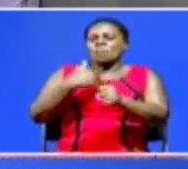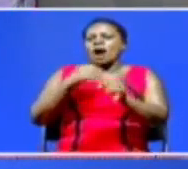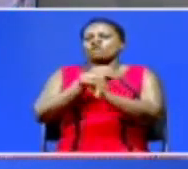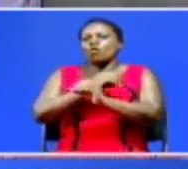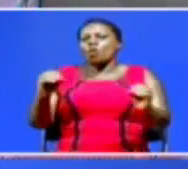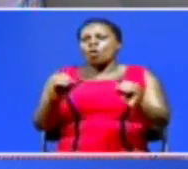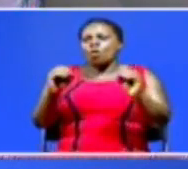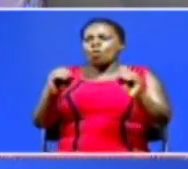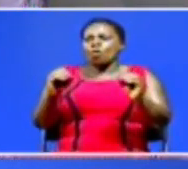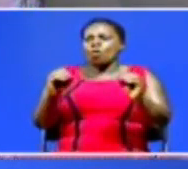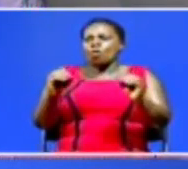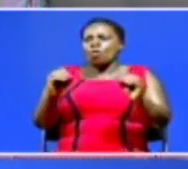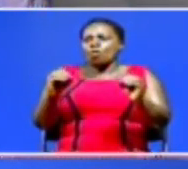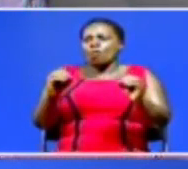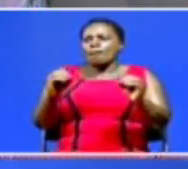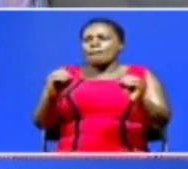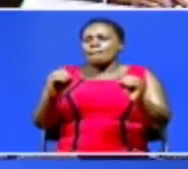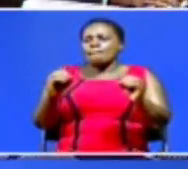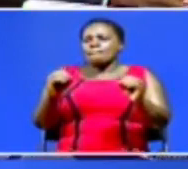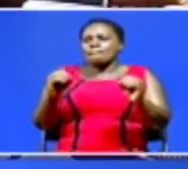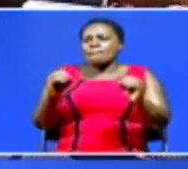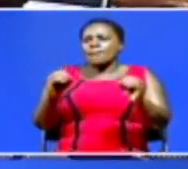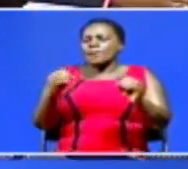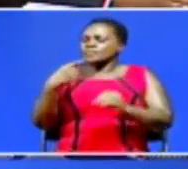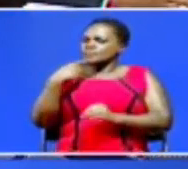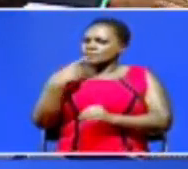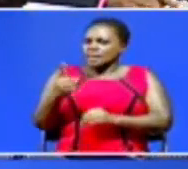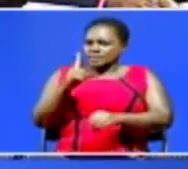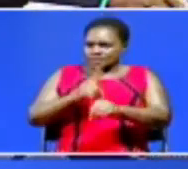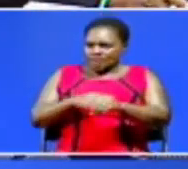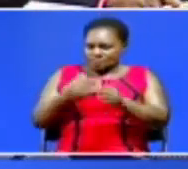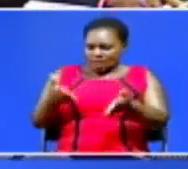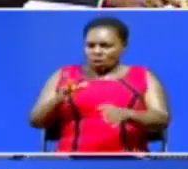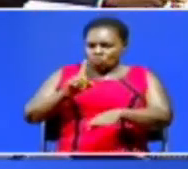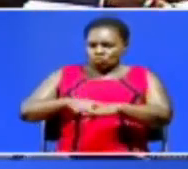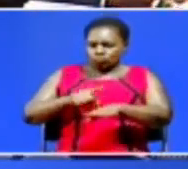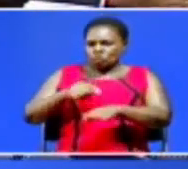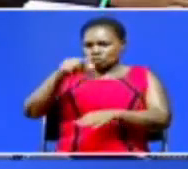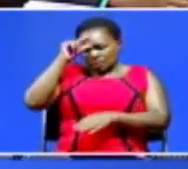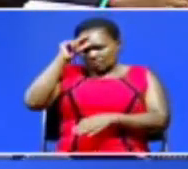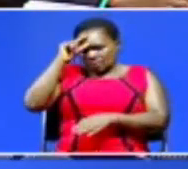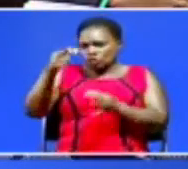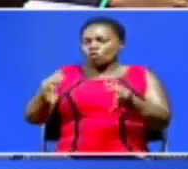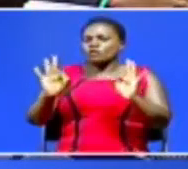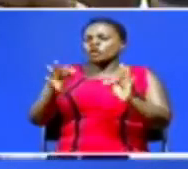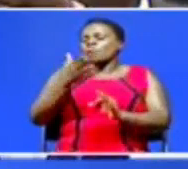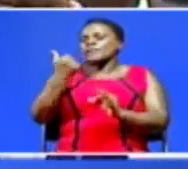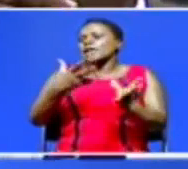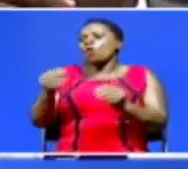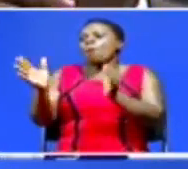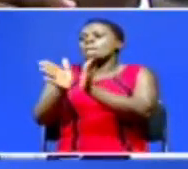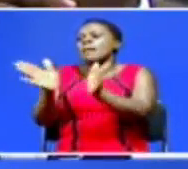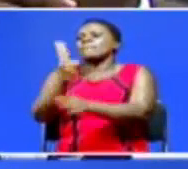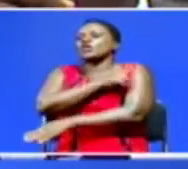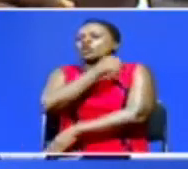to contribute this 500 or 600 shillings per month? Mutahi says time is ripe for state officers to start seeking medical care in public